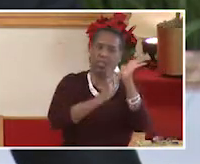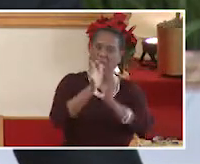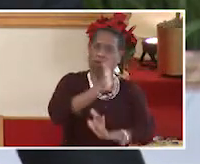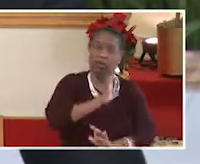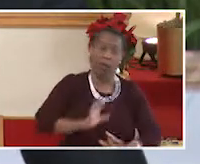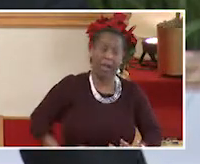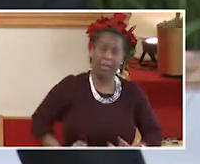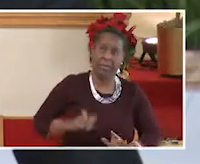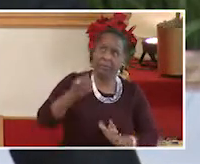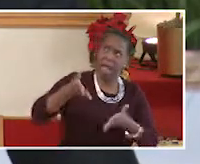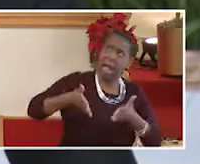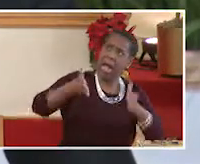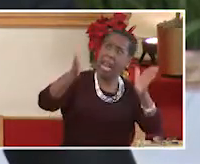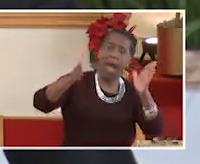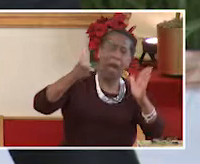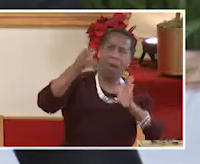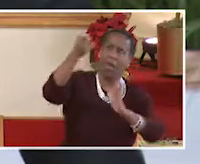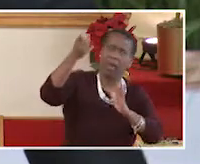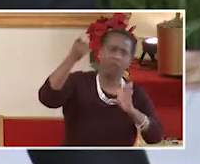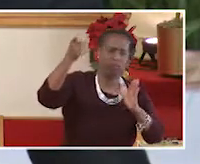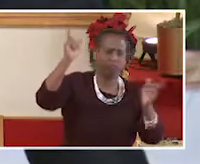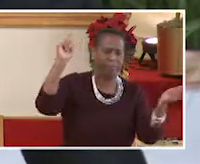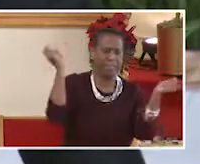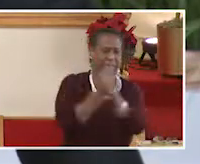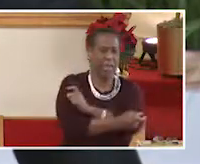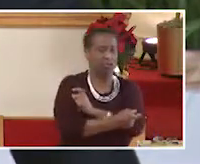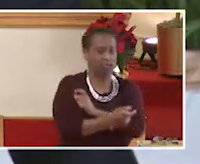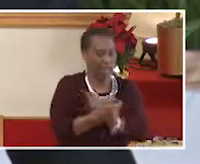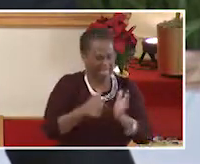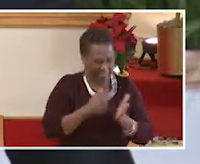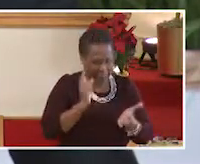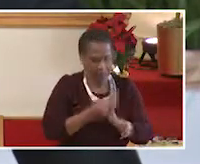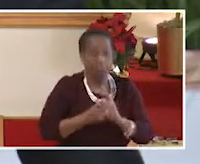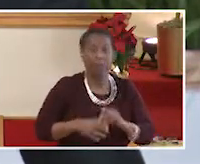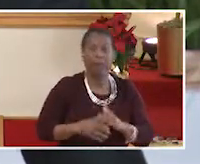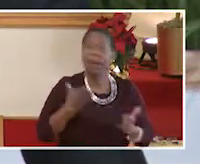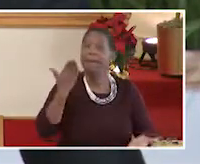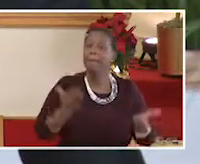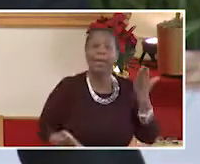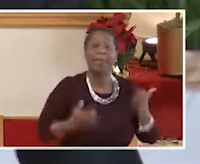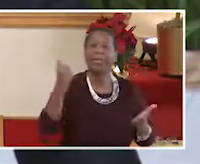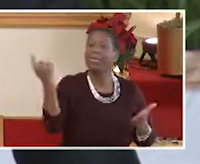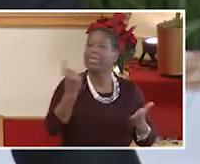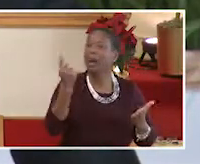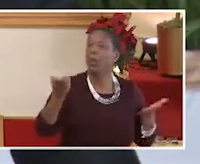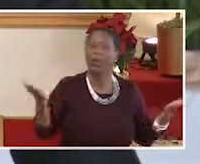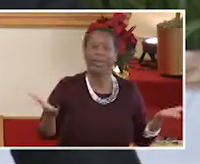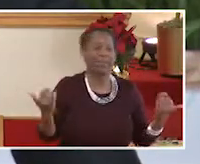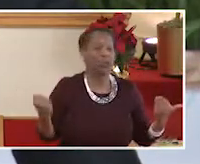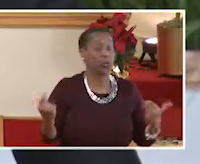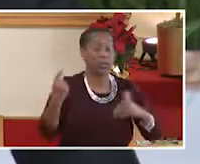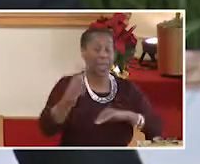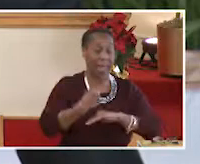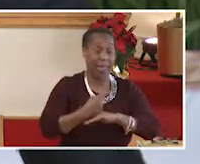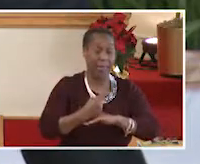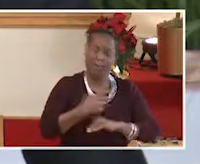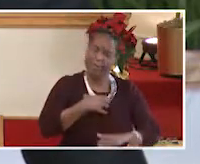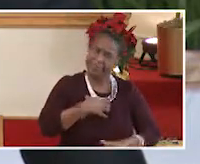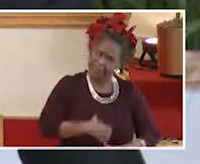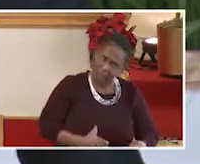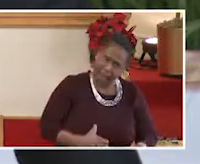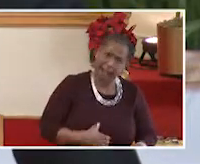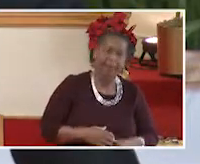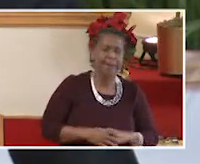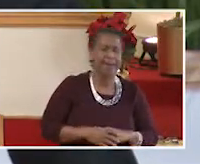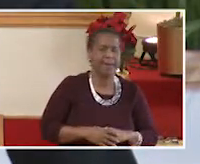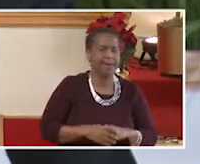and allow him to transform you in this moment. There may be someone here today that desires a